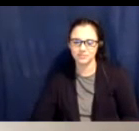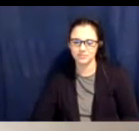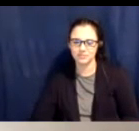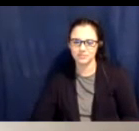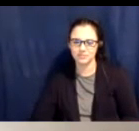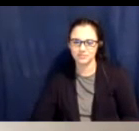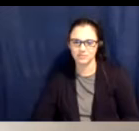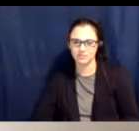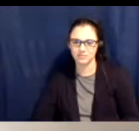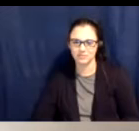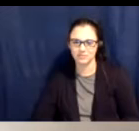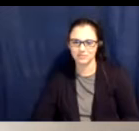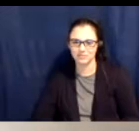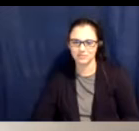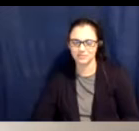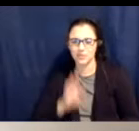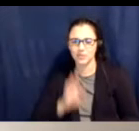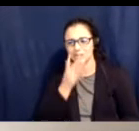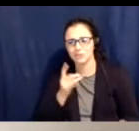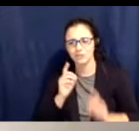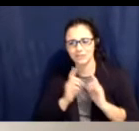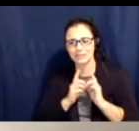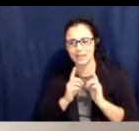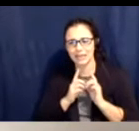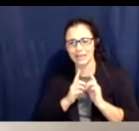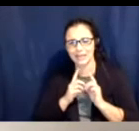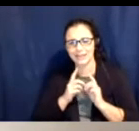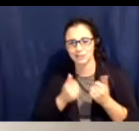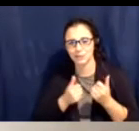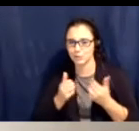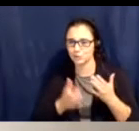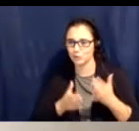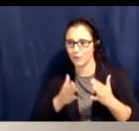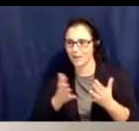That would be an interesting date. Hmm. Which robot would you choose to be?